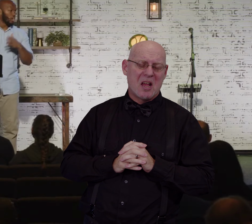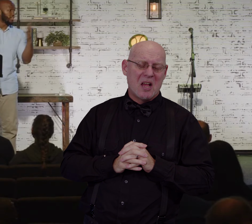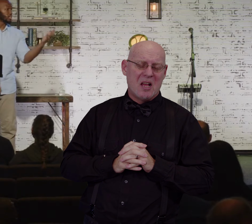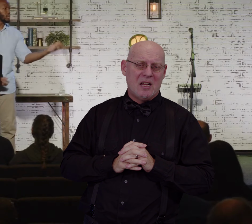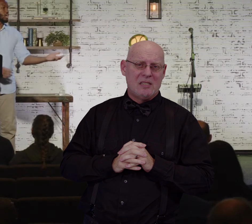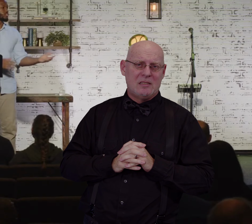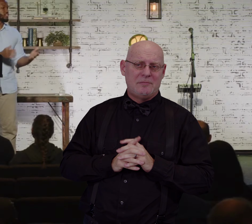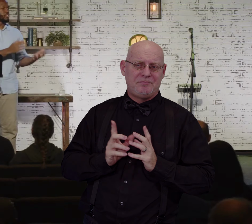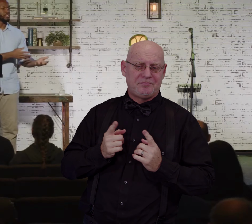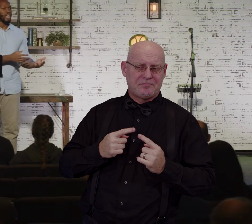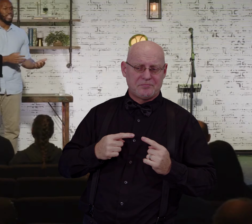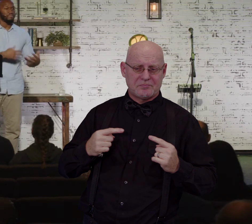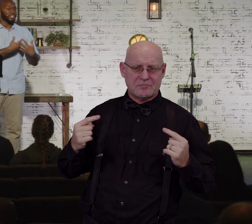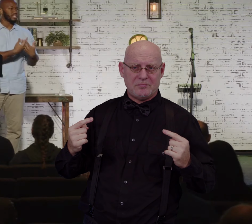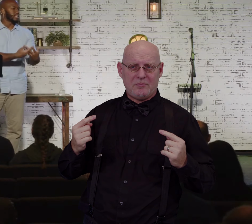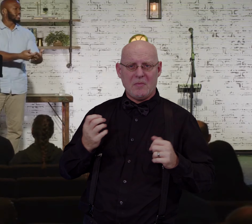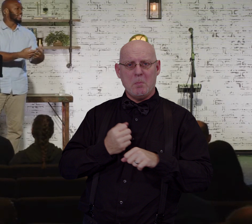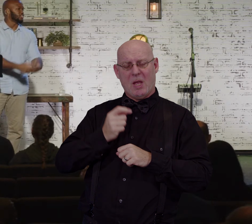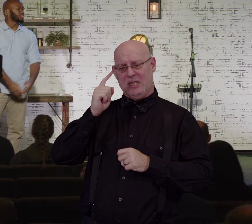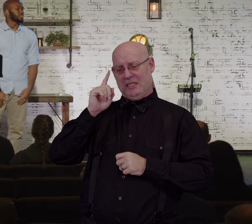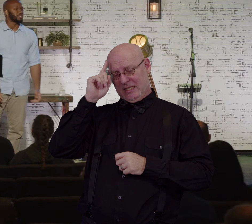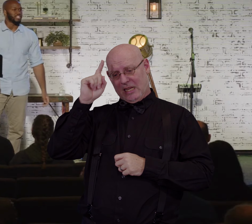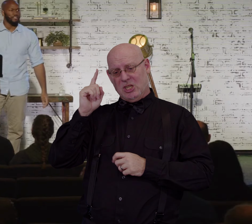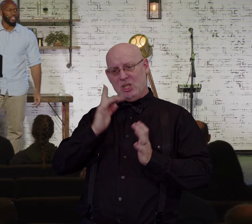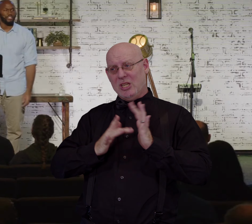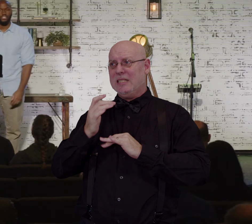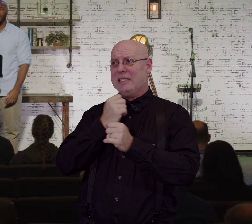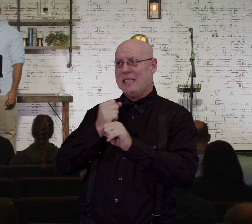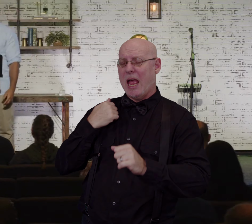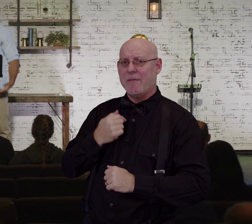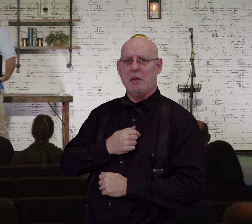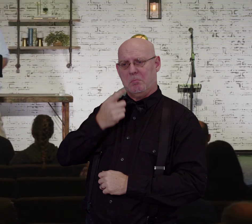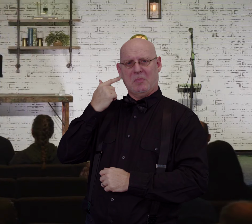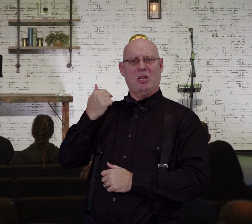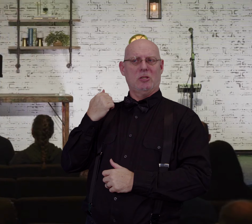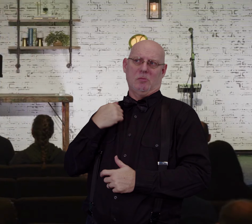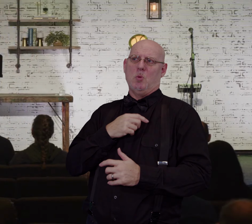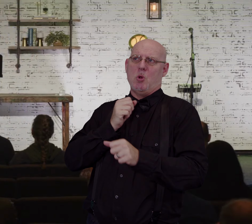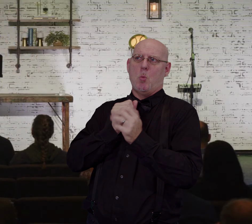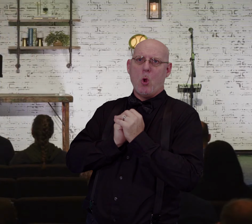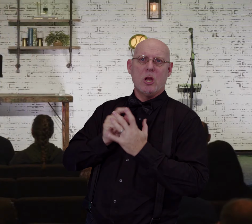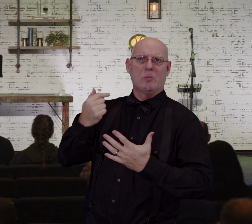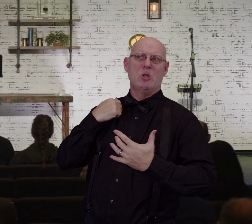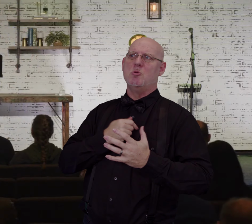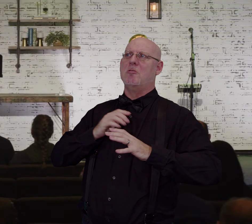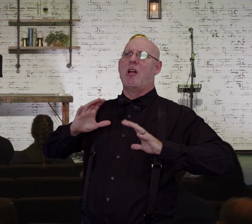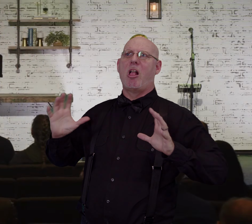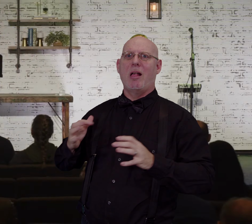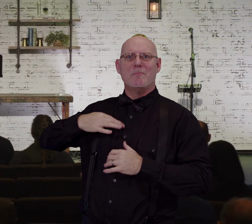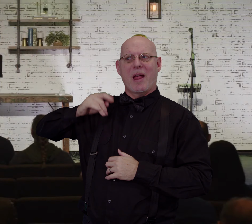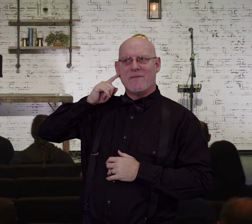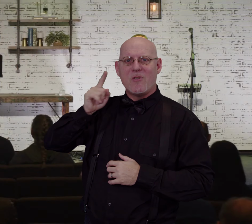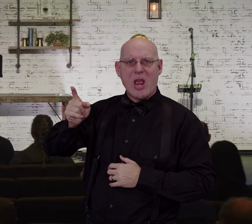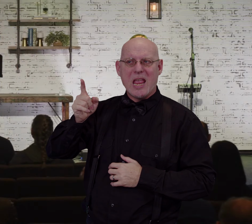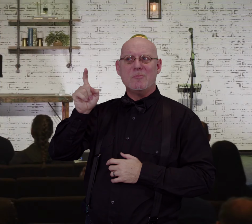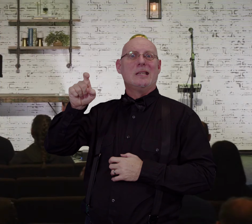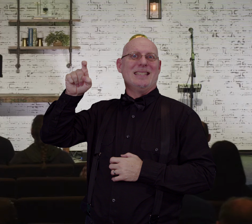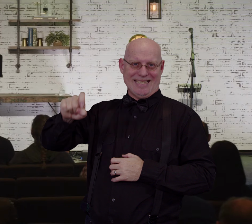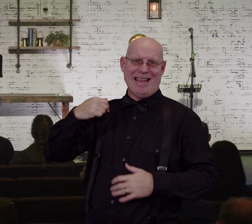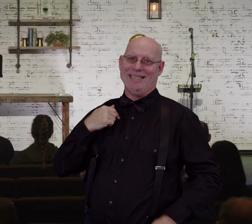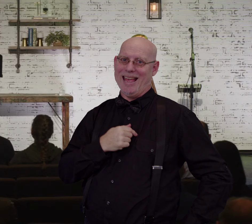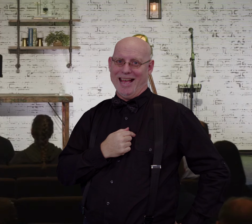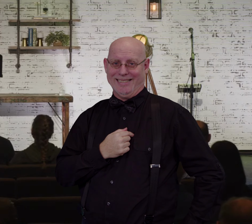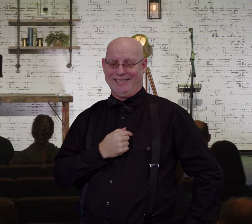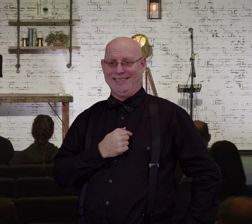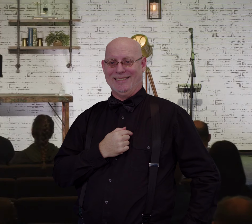And then on the contrary, on the other side, it makes sense that Jesus would save us because we can worship him and we can do so much for the kingdom, and so he needs